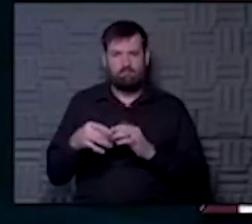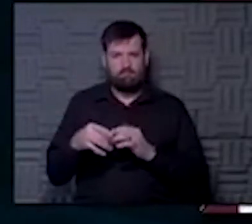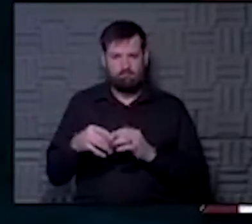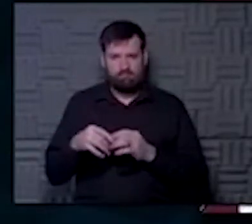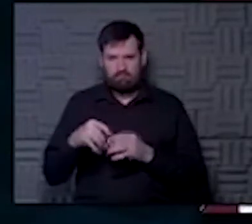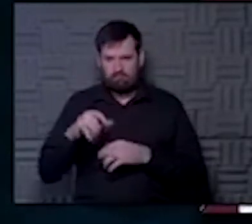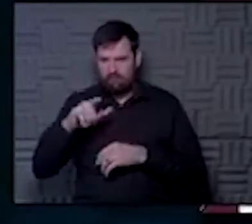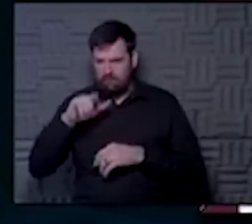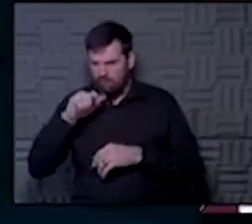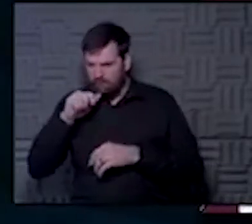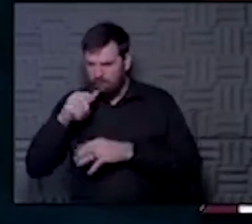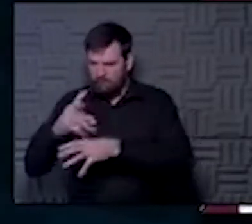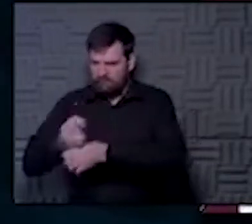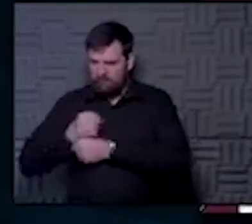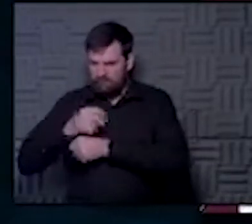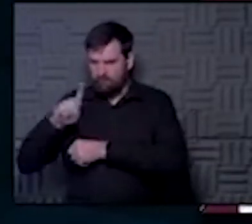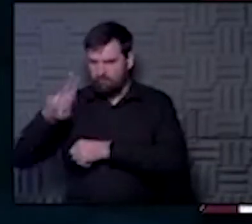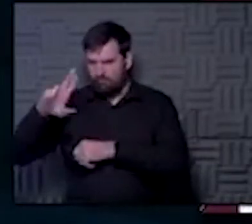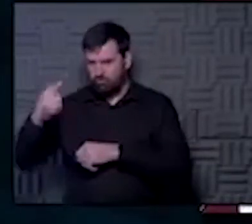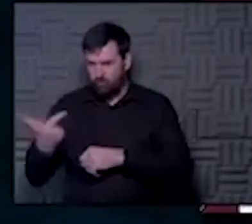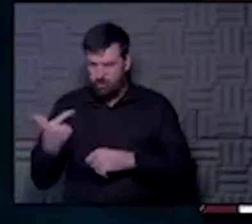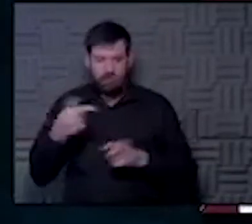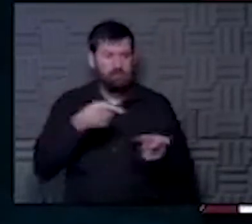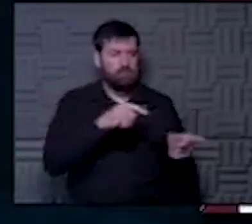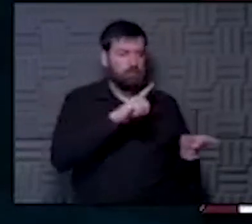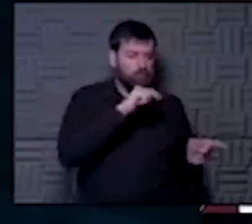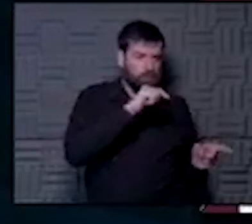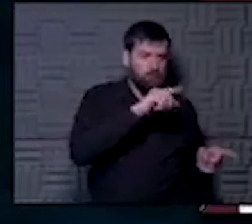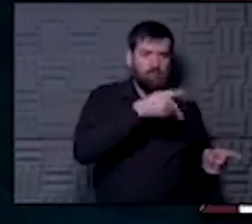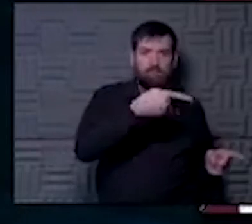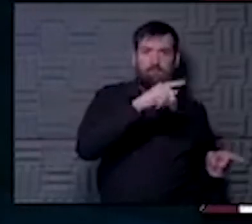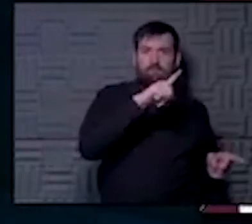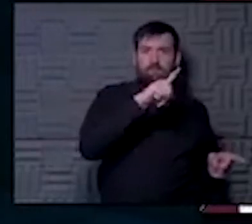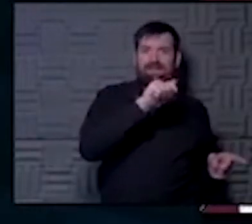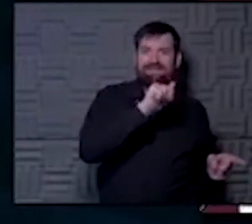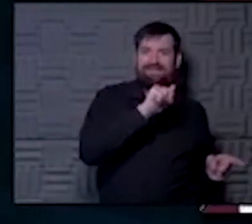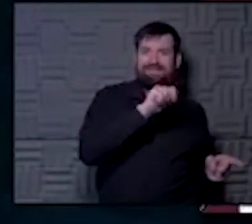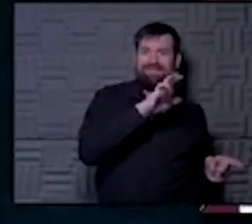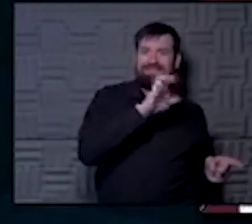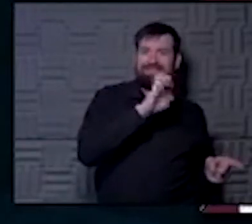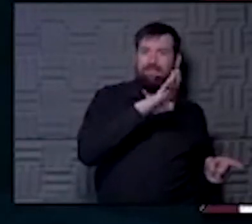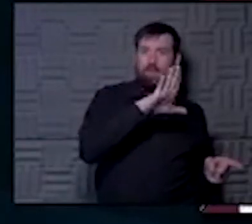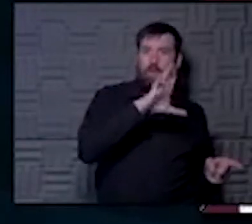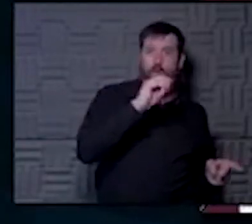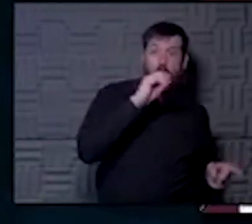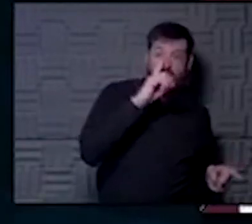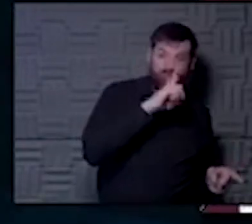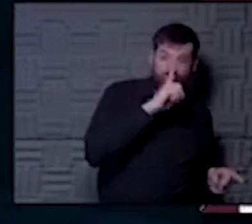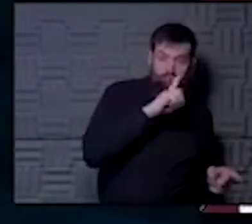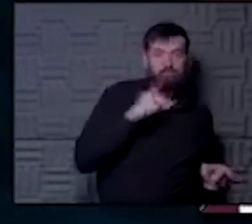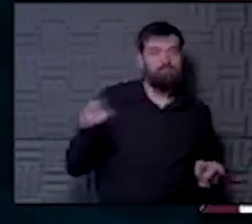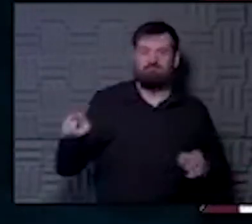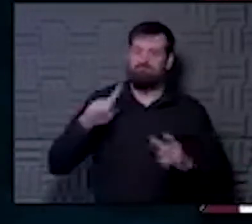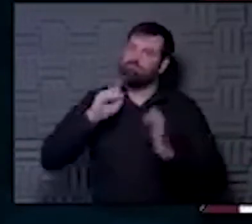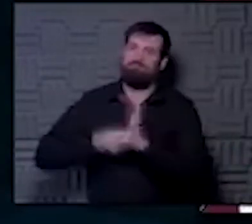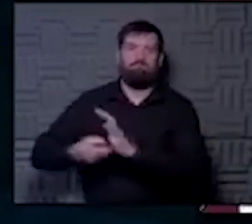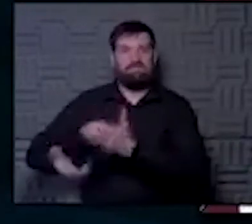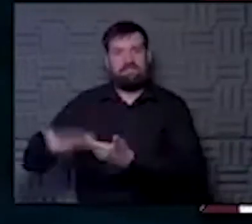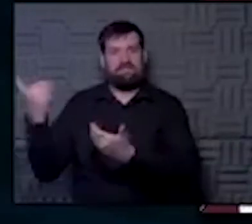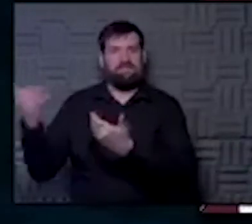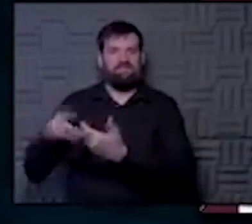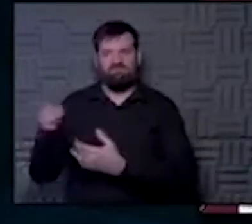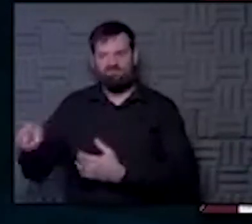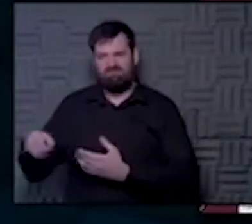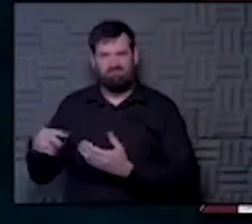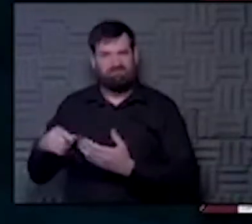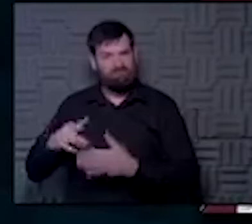drug and who got the placebo, because the folks getting the drug felt a lot better, and they felt a lot better pretty quickly. So hopefully that's going to be the thing, and that's going to